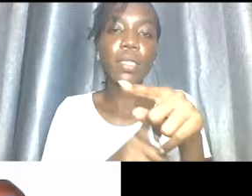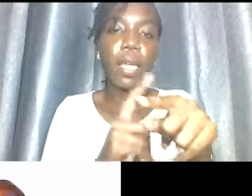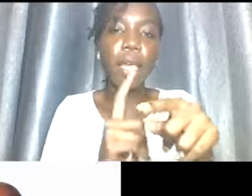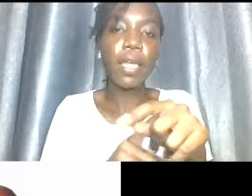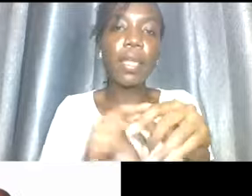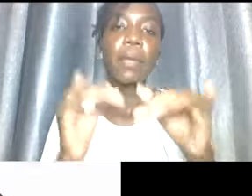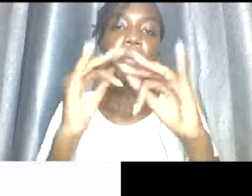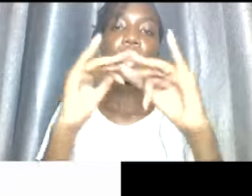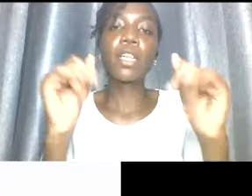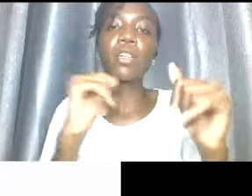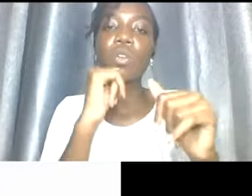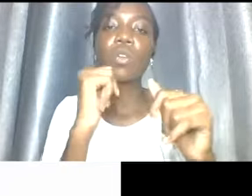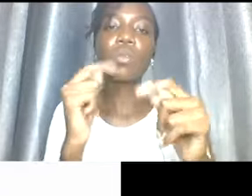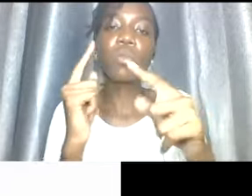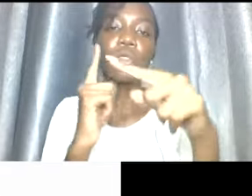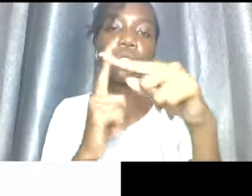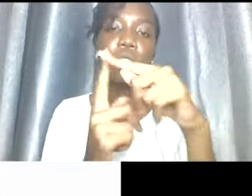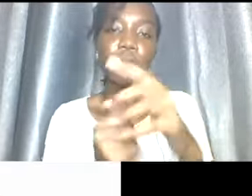positive.